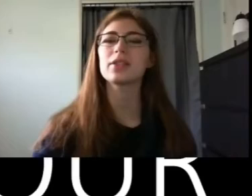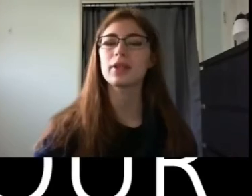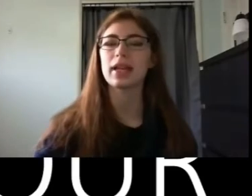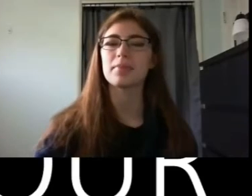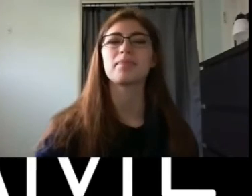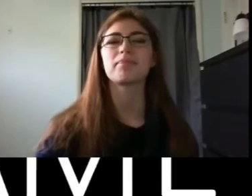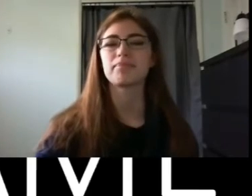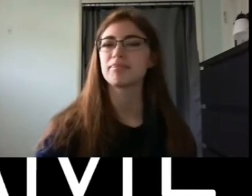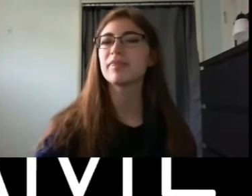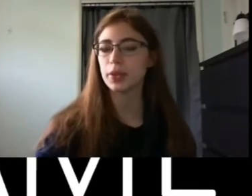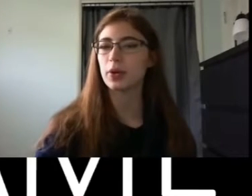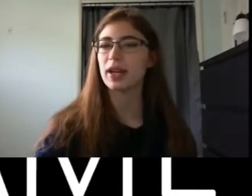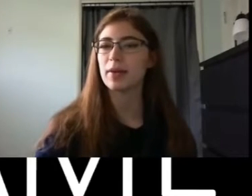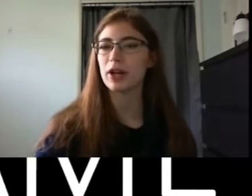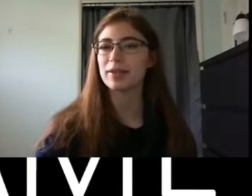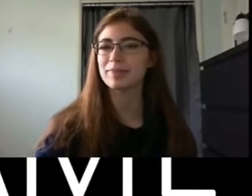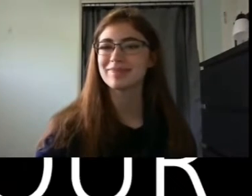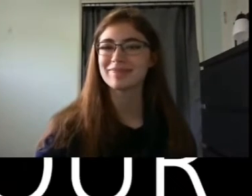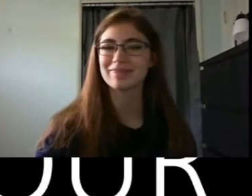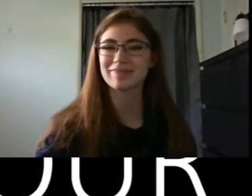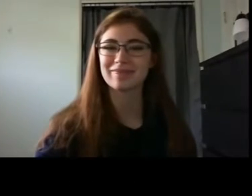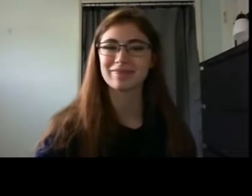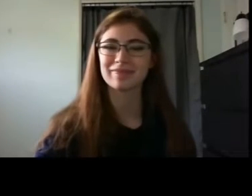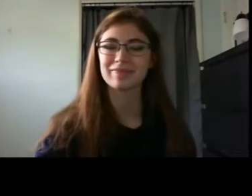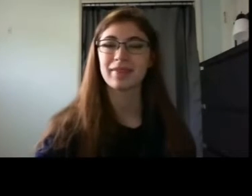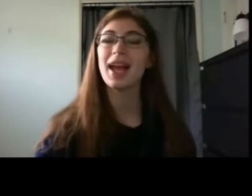What is your name? Your name what?